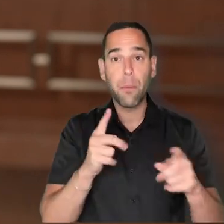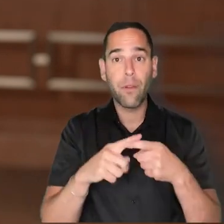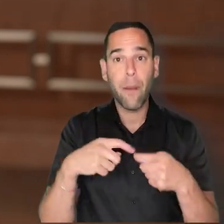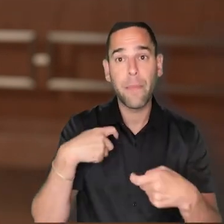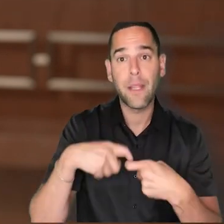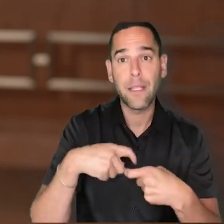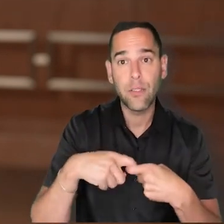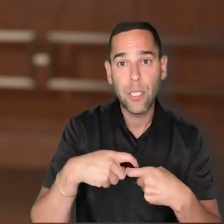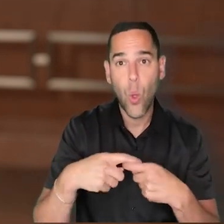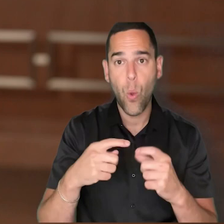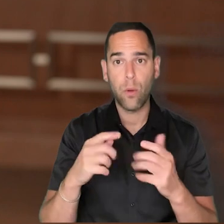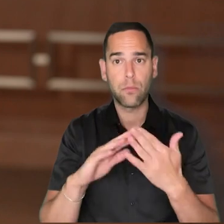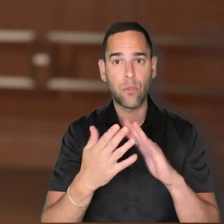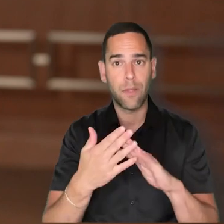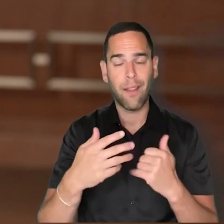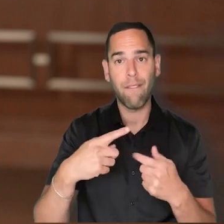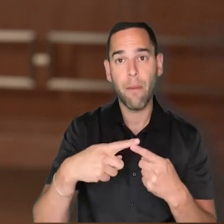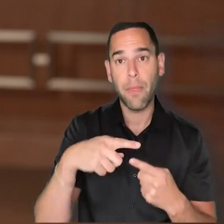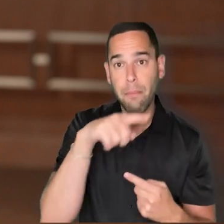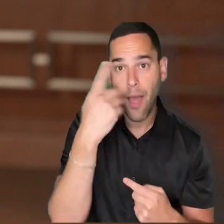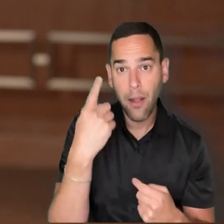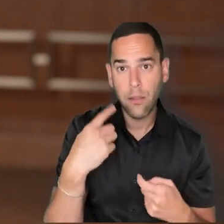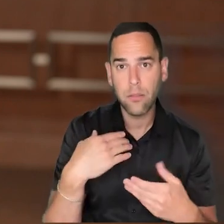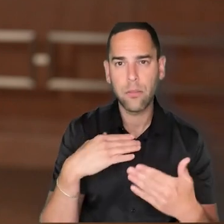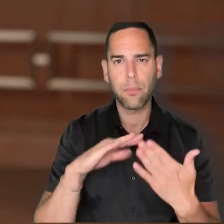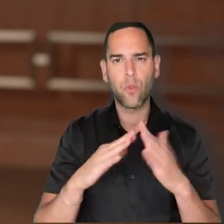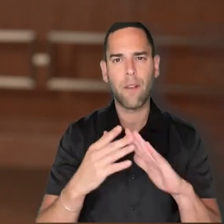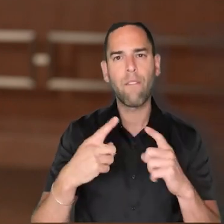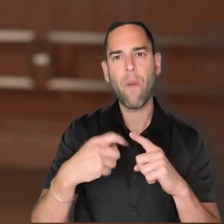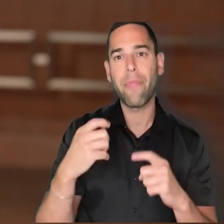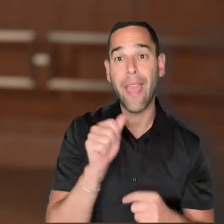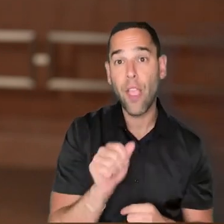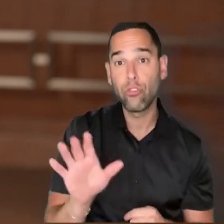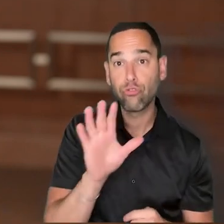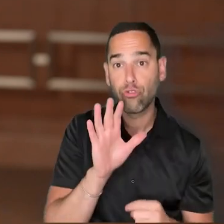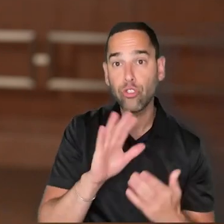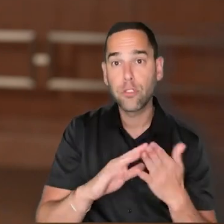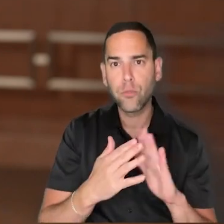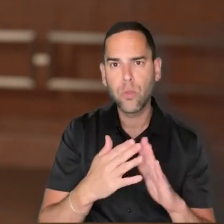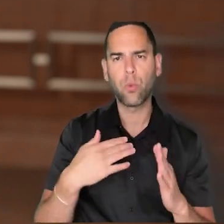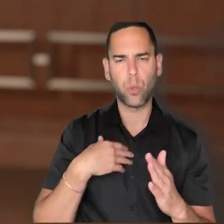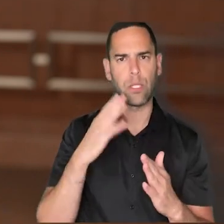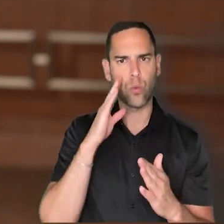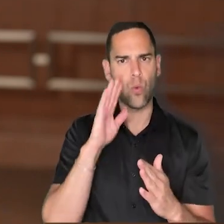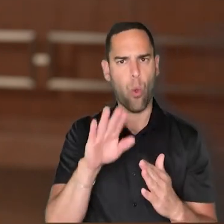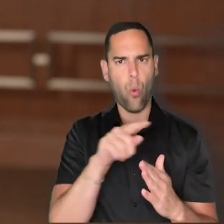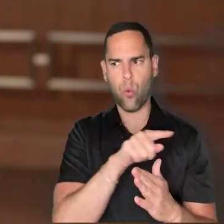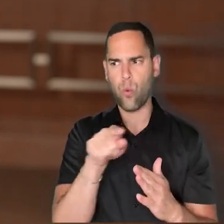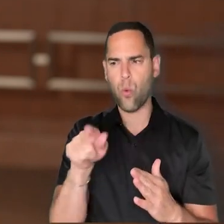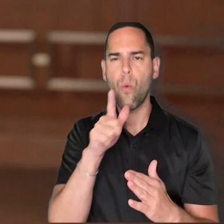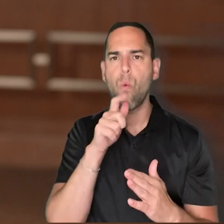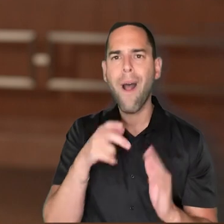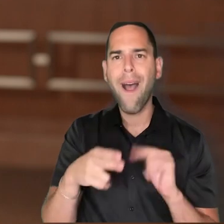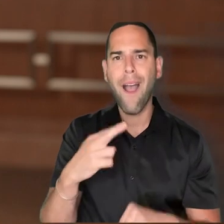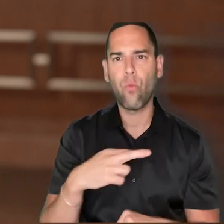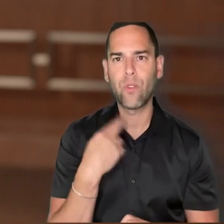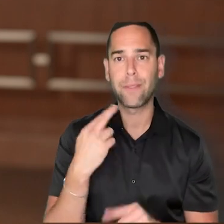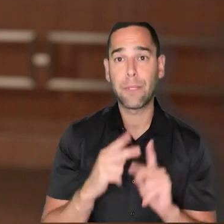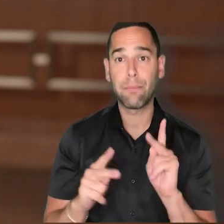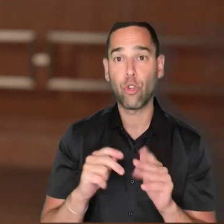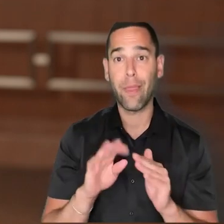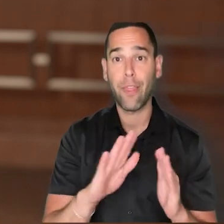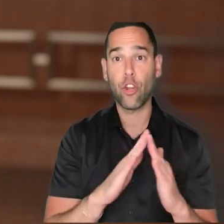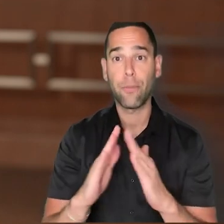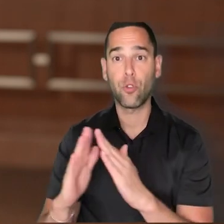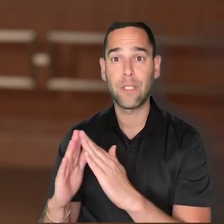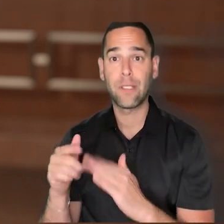Latino community and the Black community, Asian community, on and on, understanding that there are high-risk people within